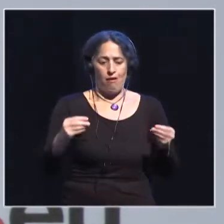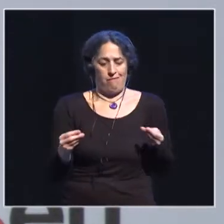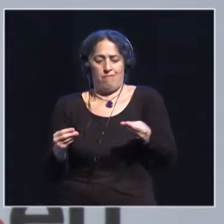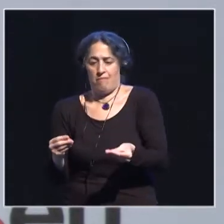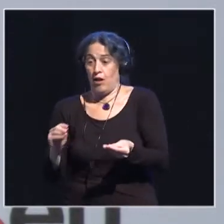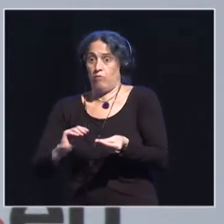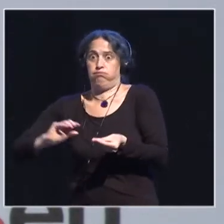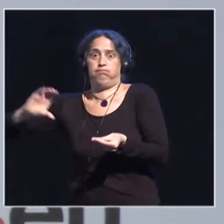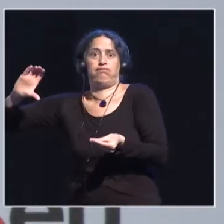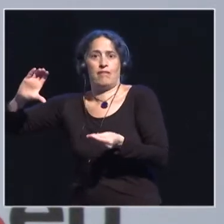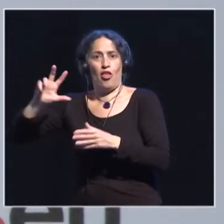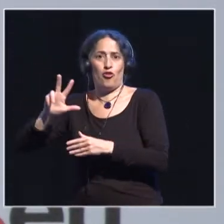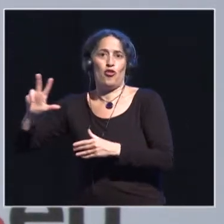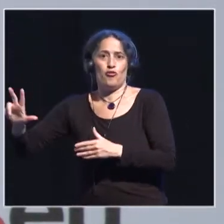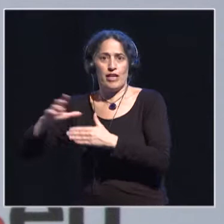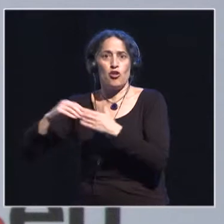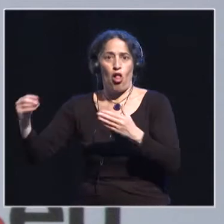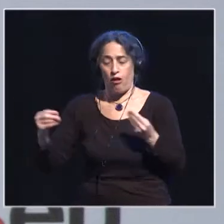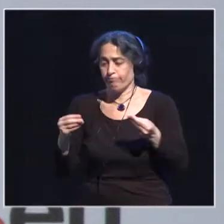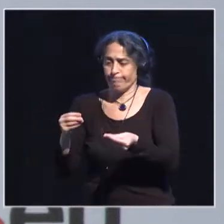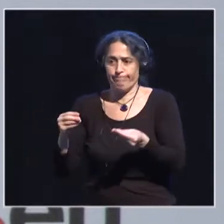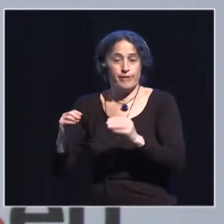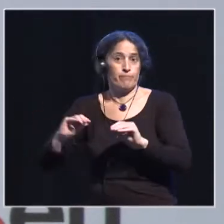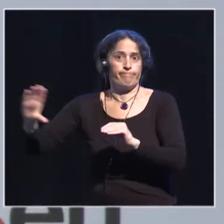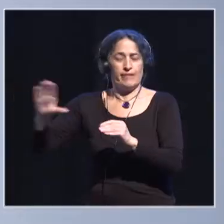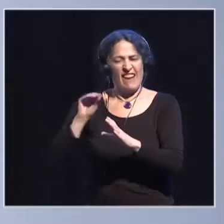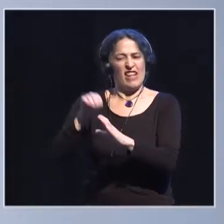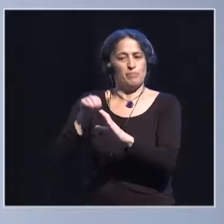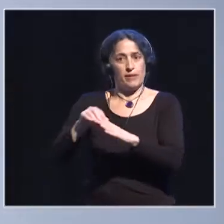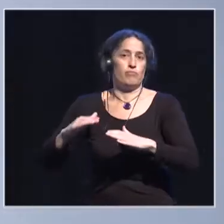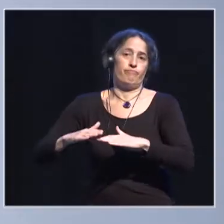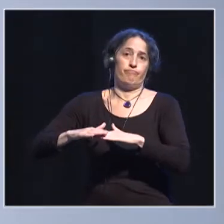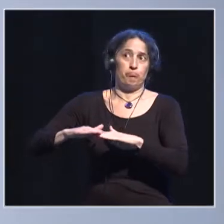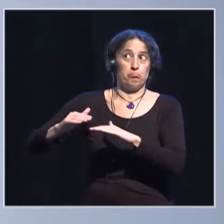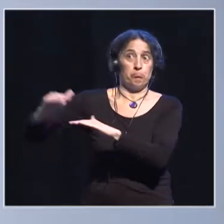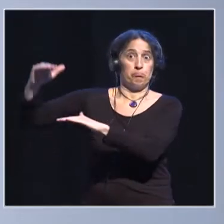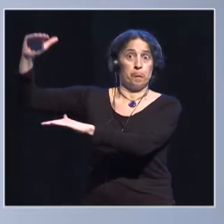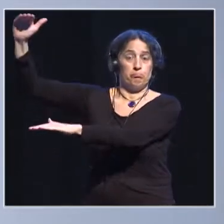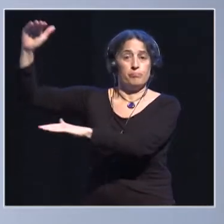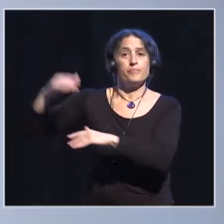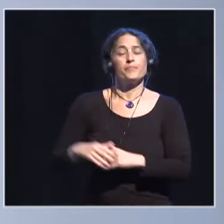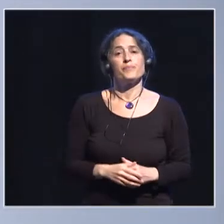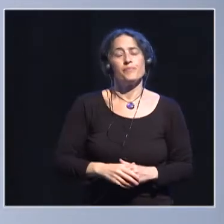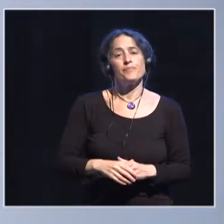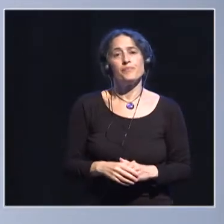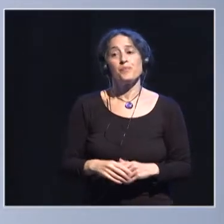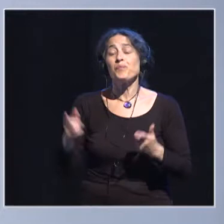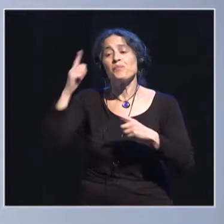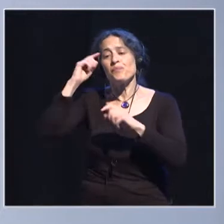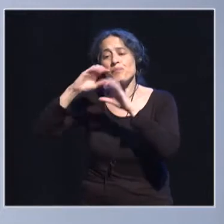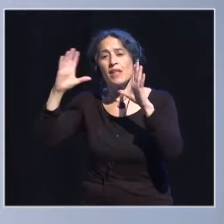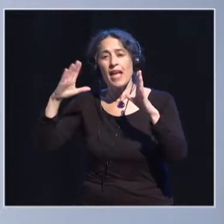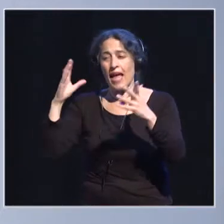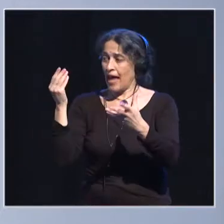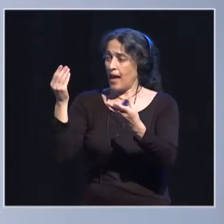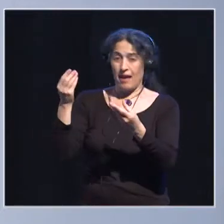what needs to happen is, first and foremost, market access. And I do concede that putting satellite in space is easier than accessing markets on